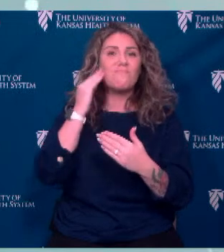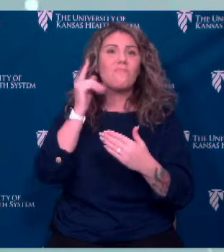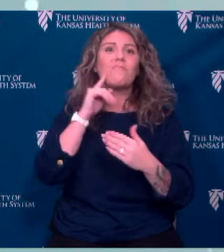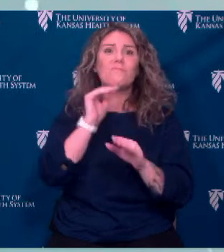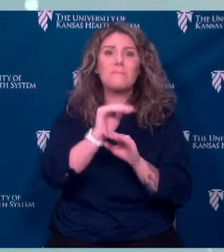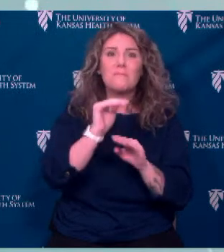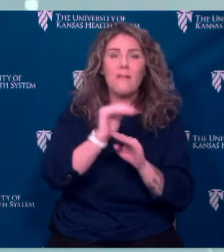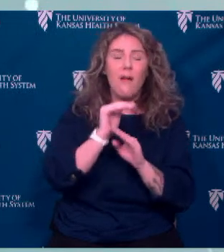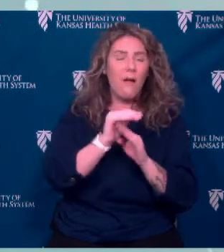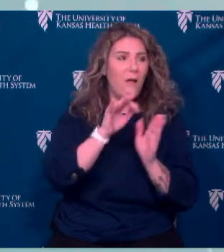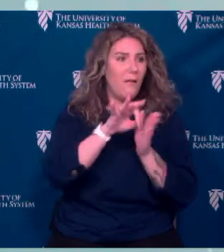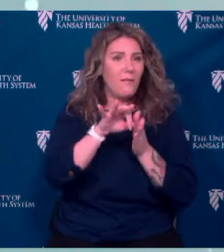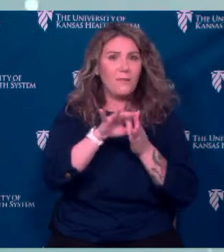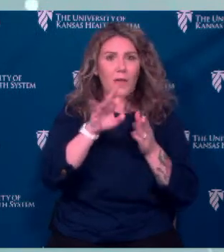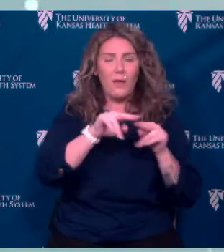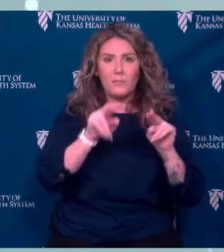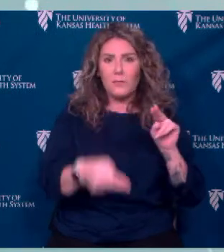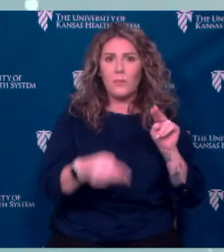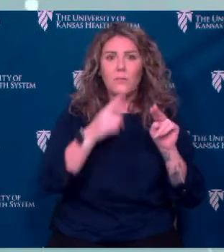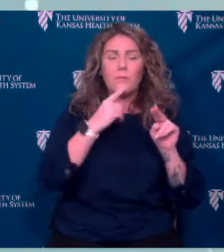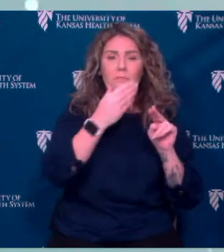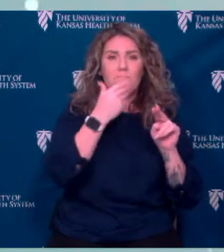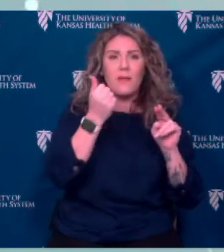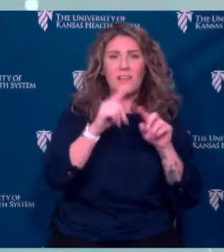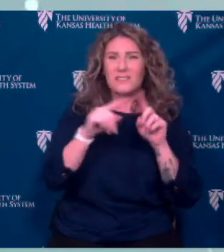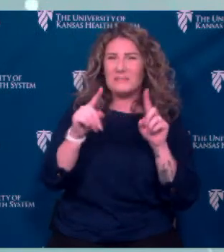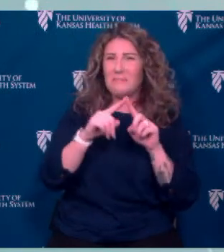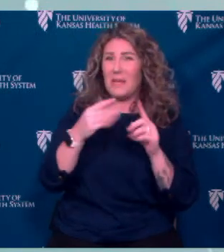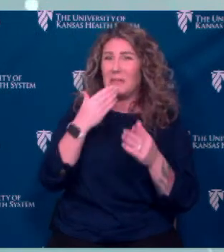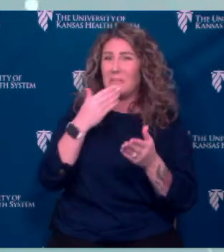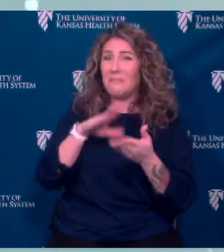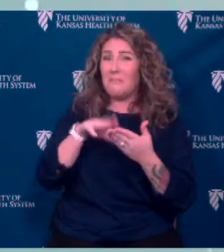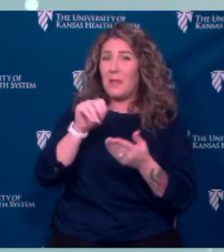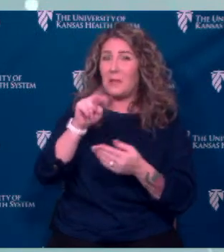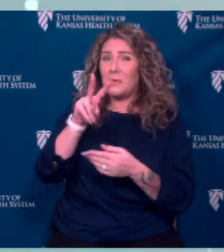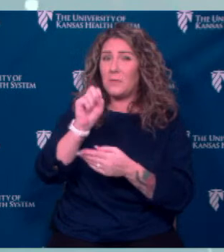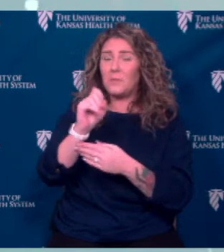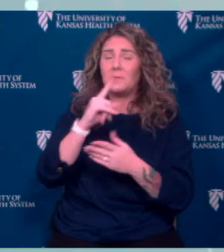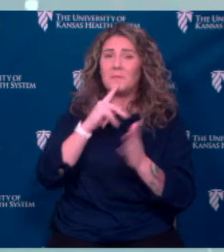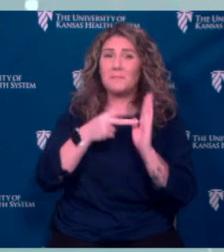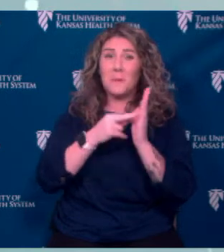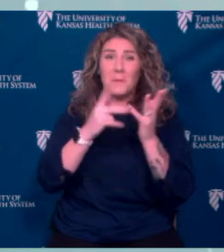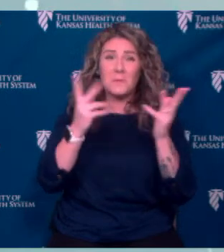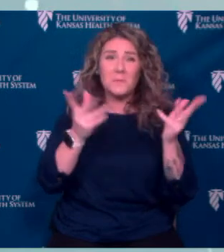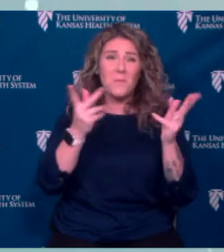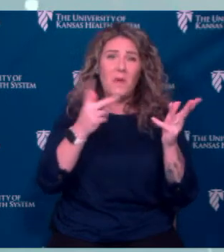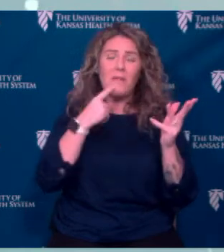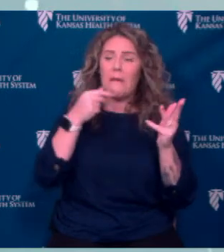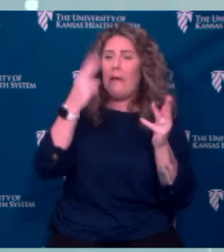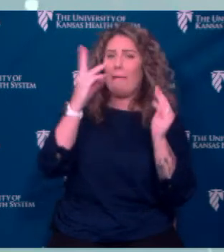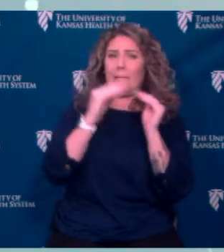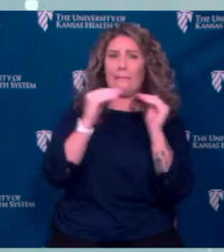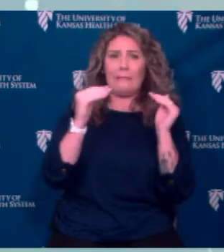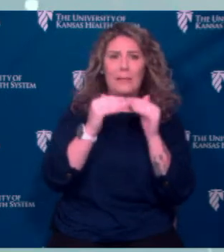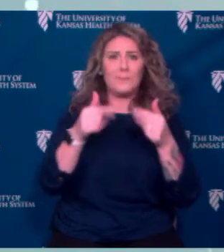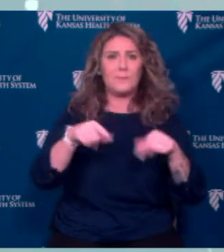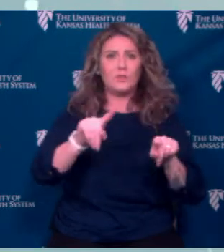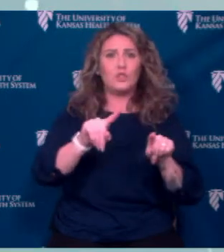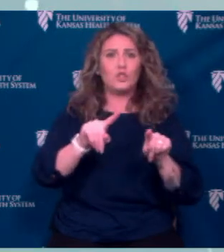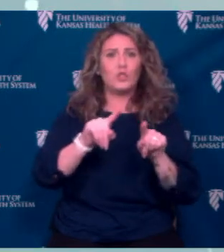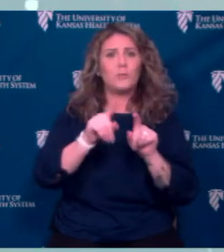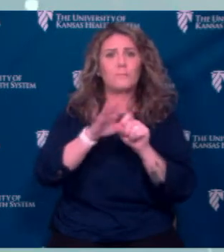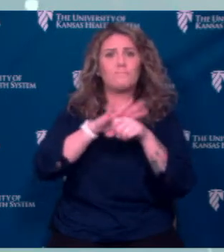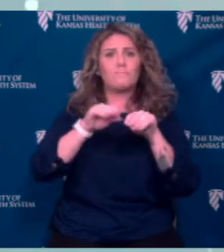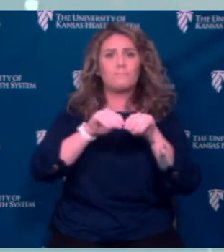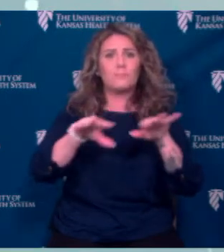little bit. This is the best. The bad news is they're still at the highest levels of the pandemic. And even worse, they're an average of 4 deaths